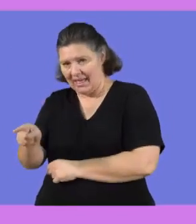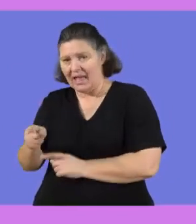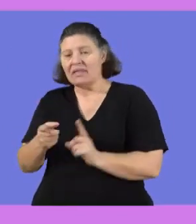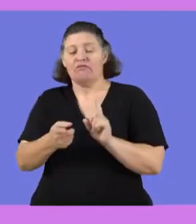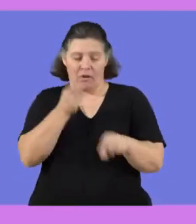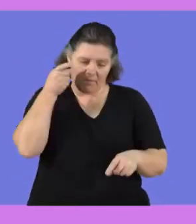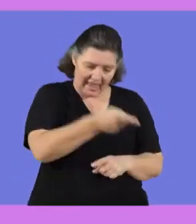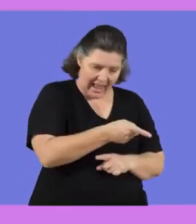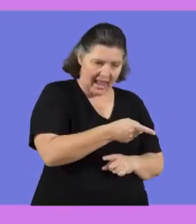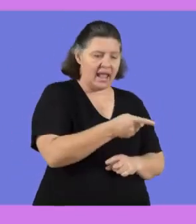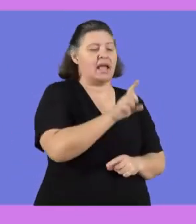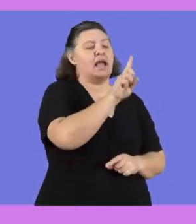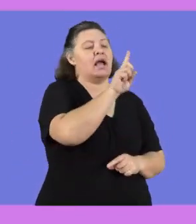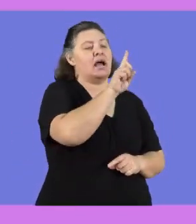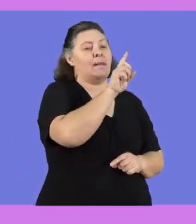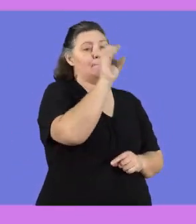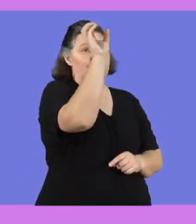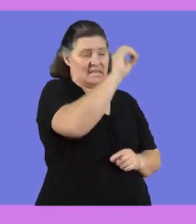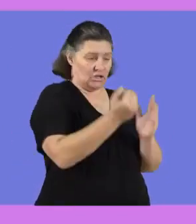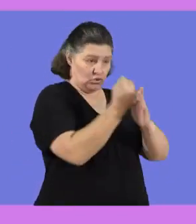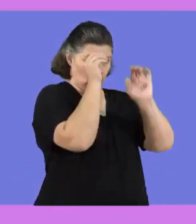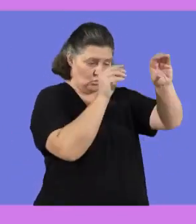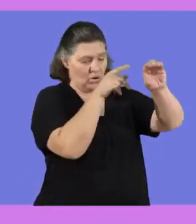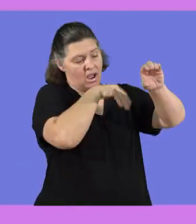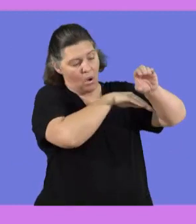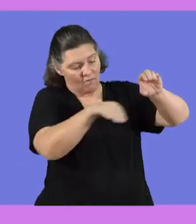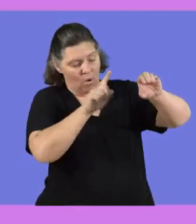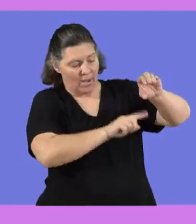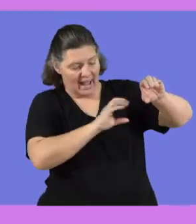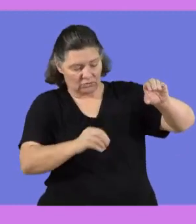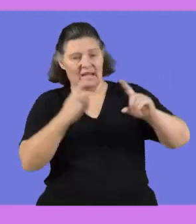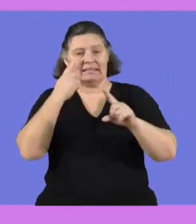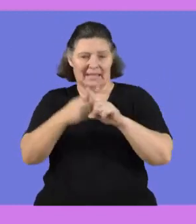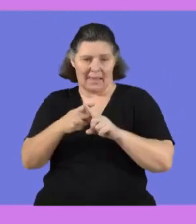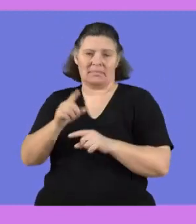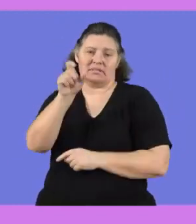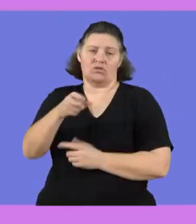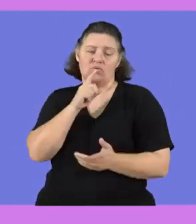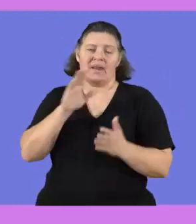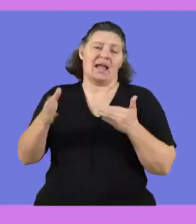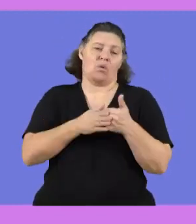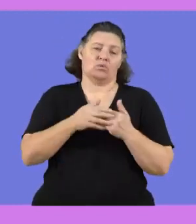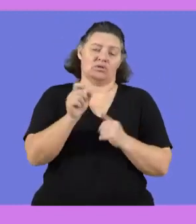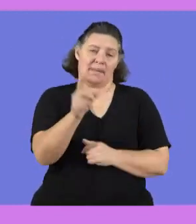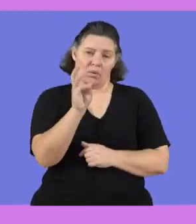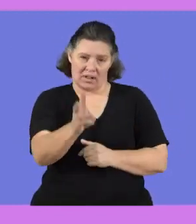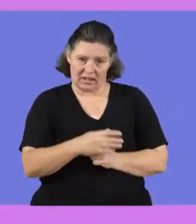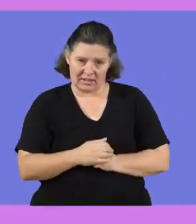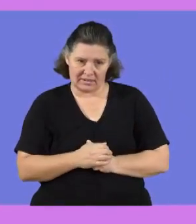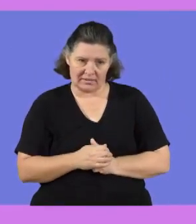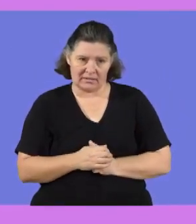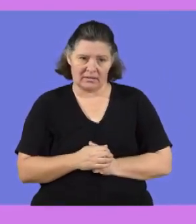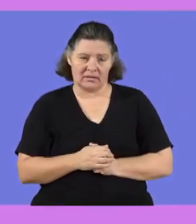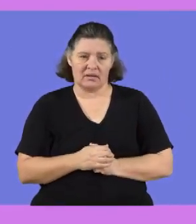given, and then from there you multiply it by the value which is given, therefore we will close that gap.